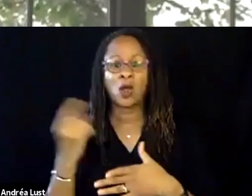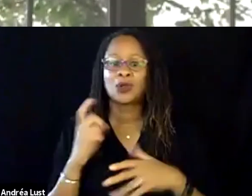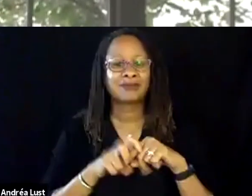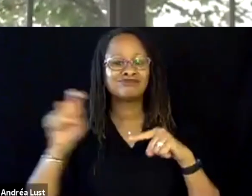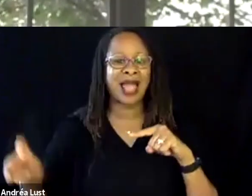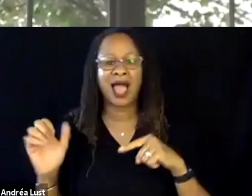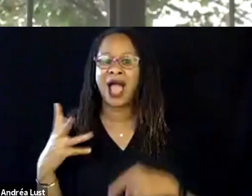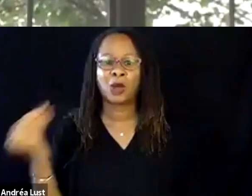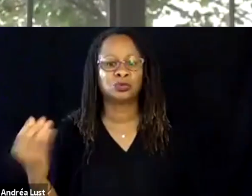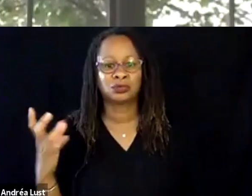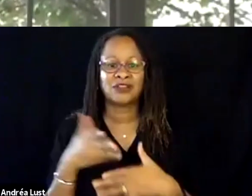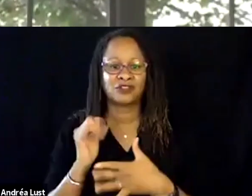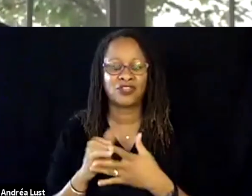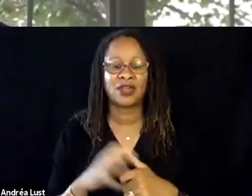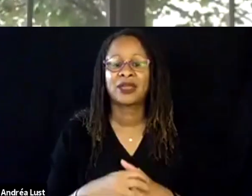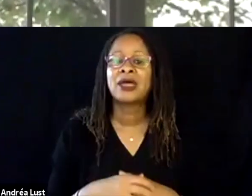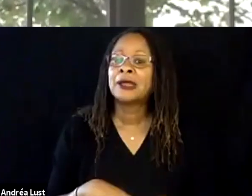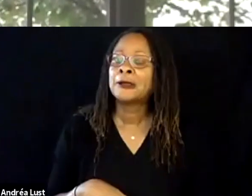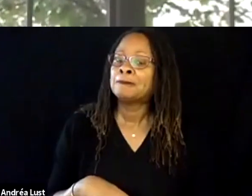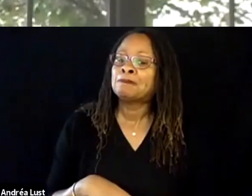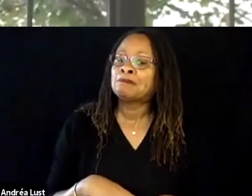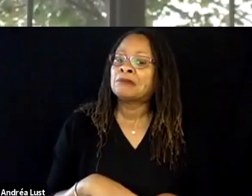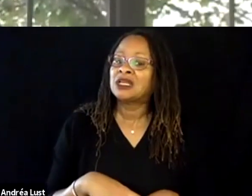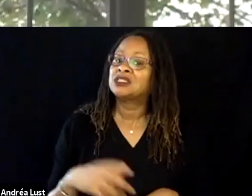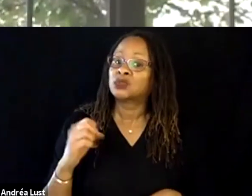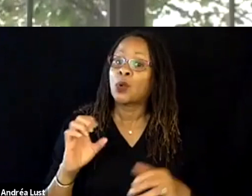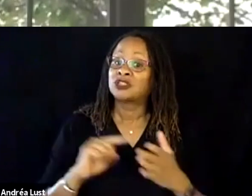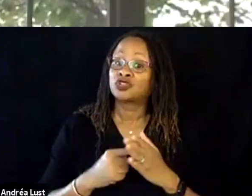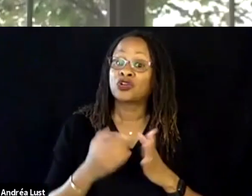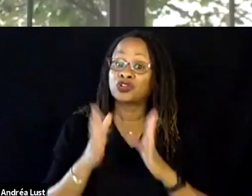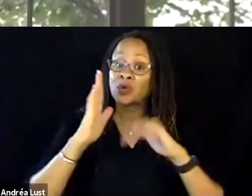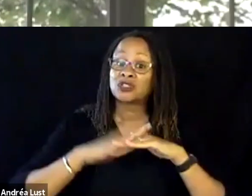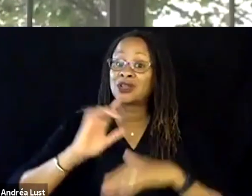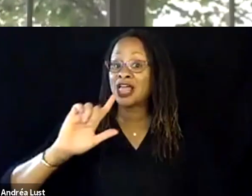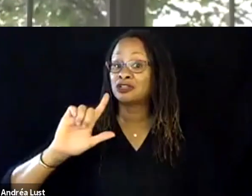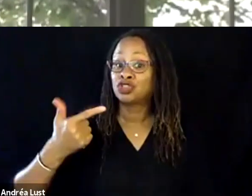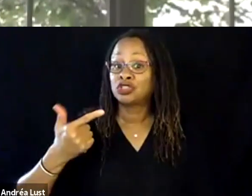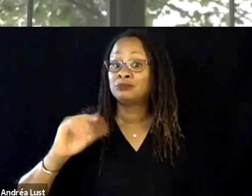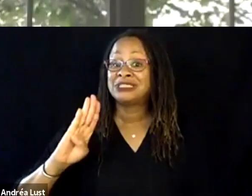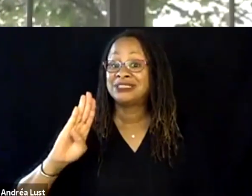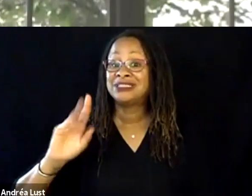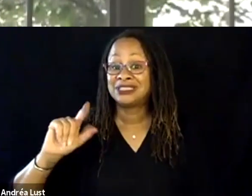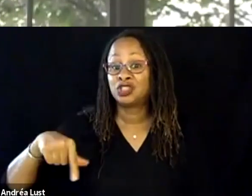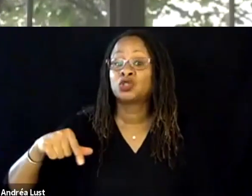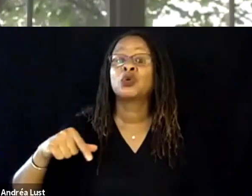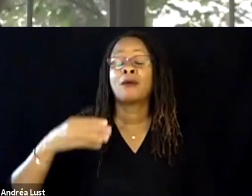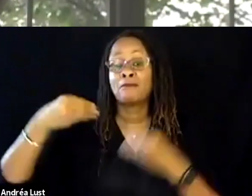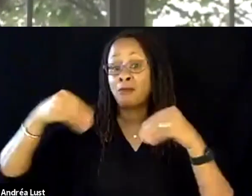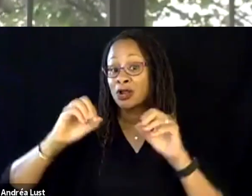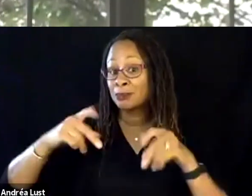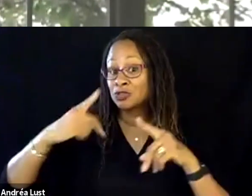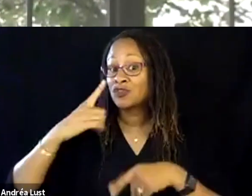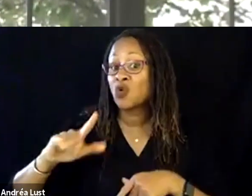to do in my second investment bank was to actually start to focus on the LGBT market opportunity. And this is the late 90s. And when I switched sides